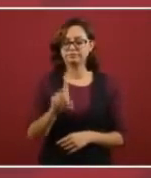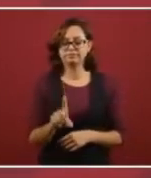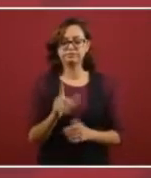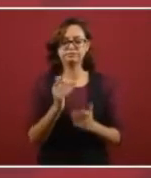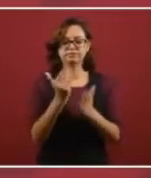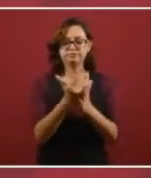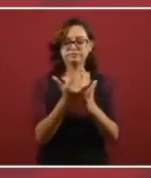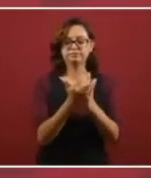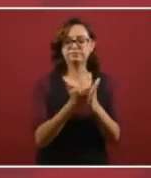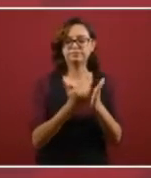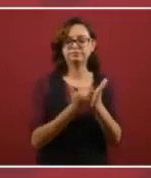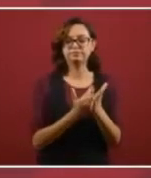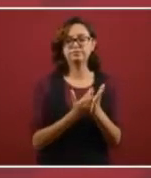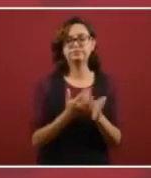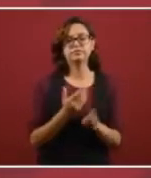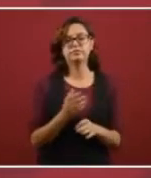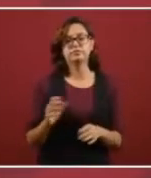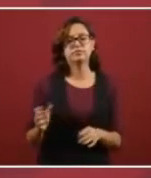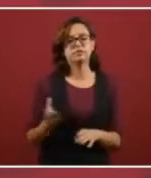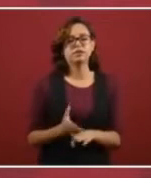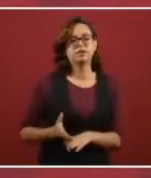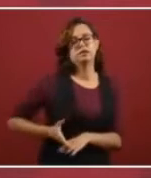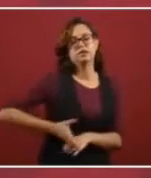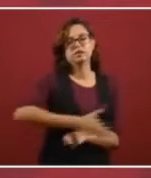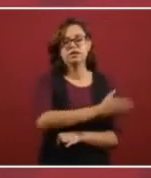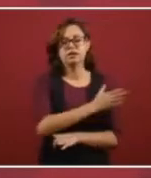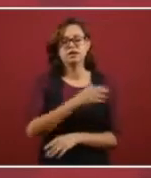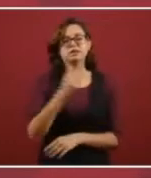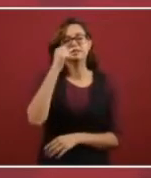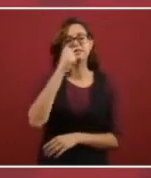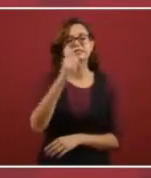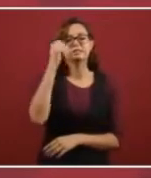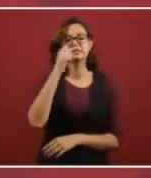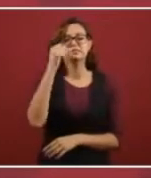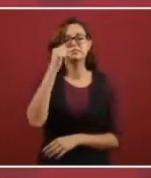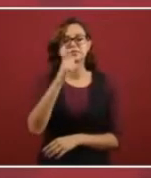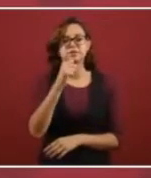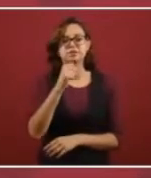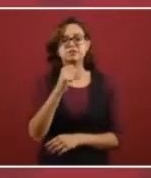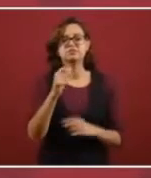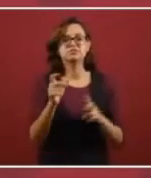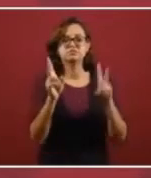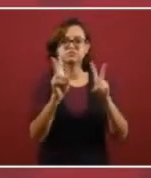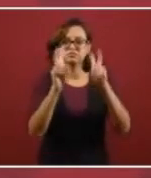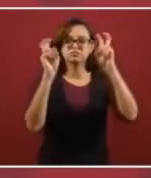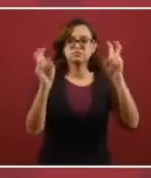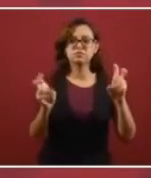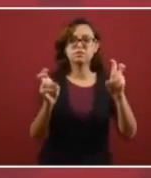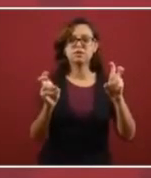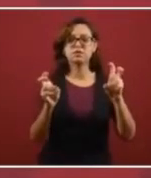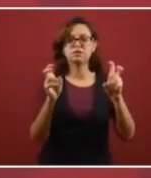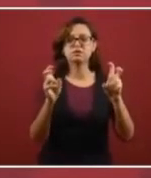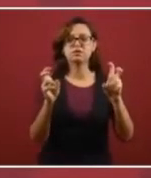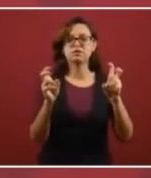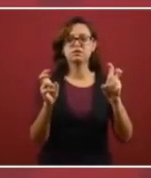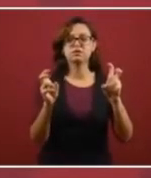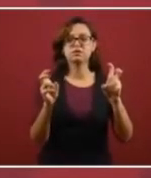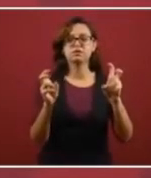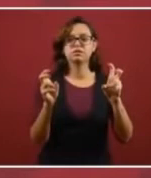of development we're done after from by the agenda